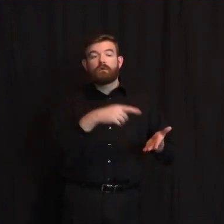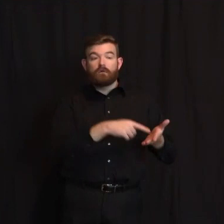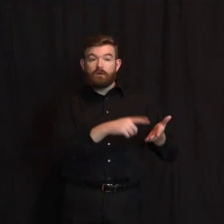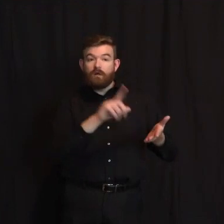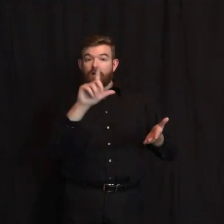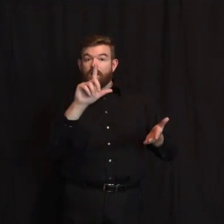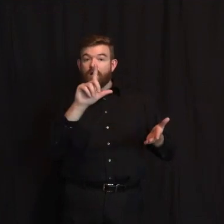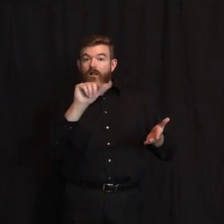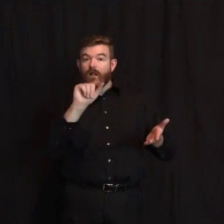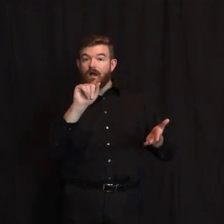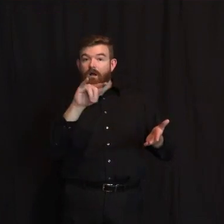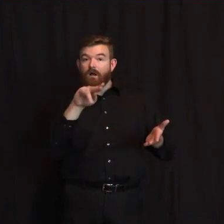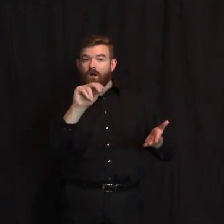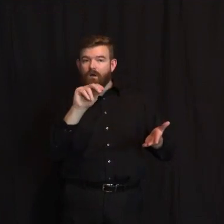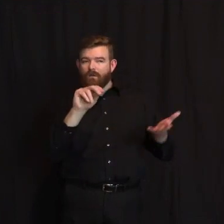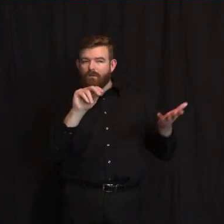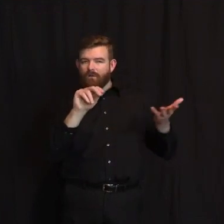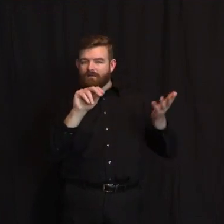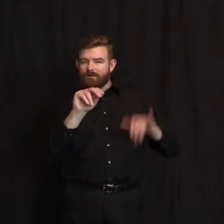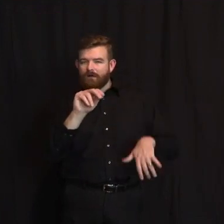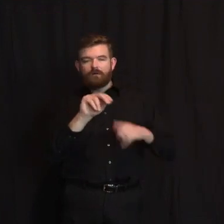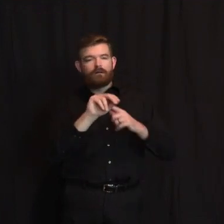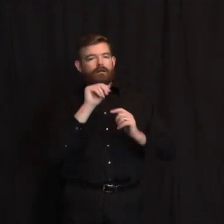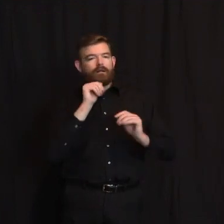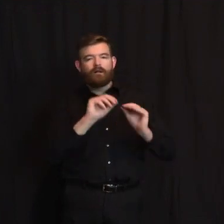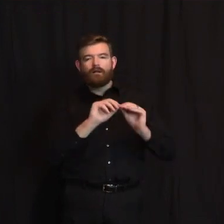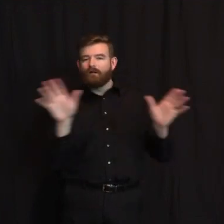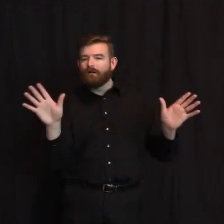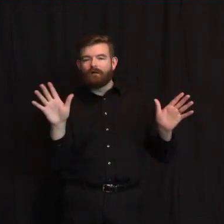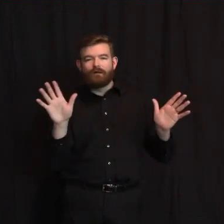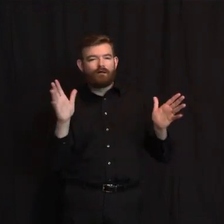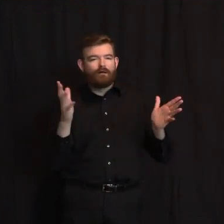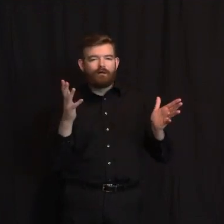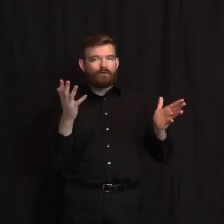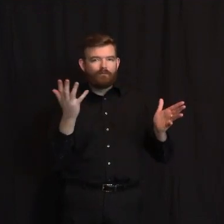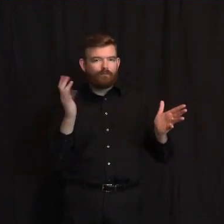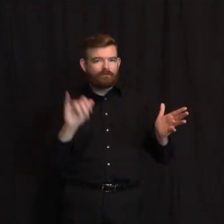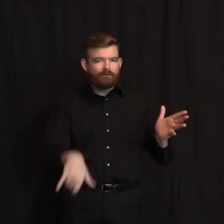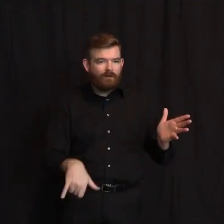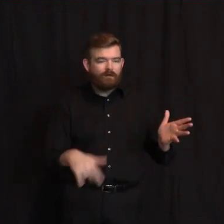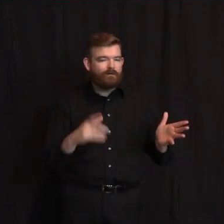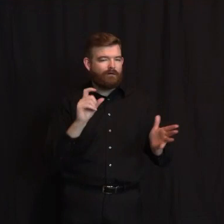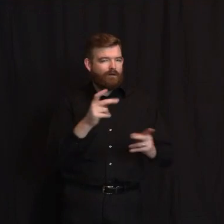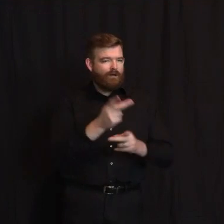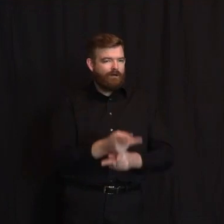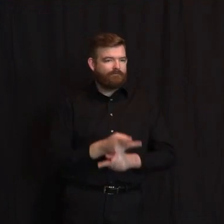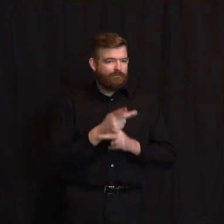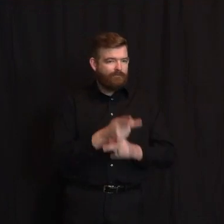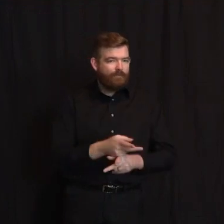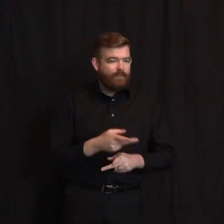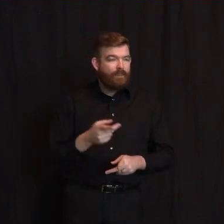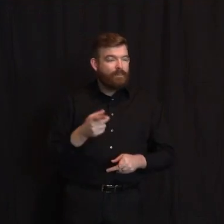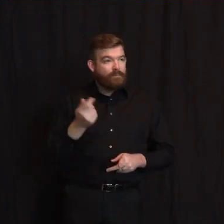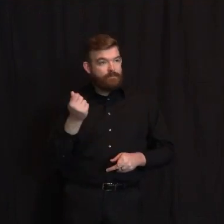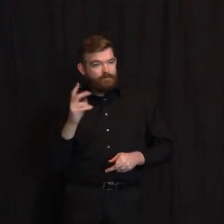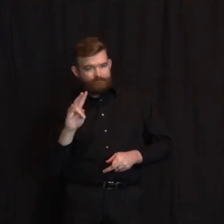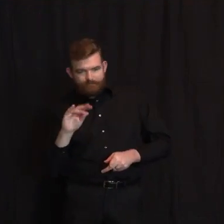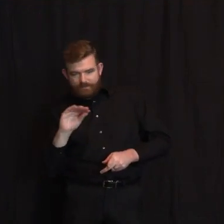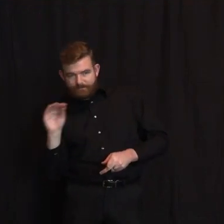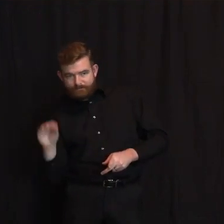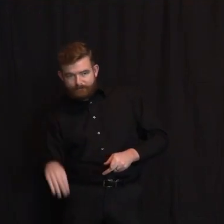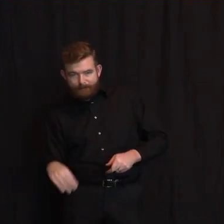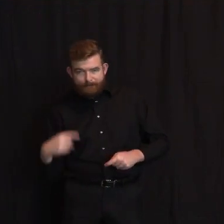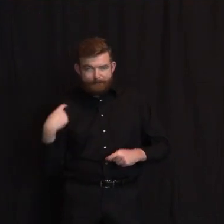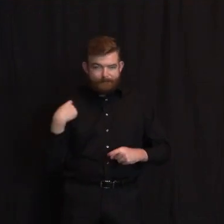view, and the number at about 17.5% is approximately in line with